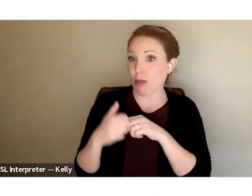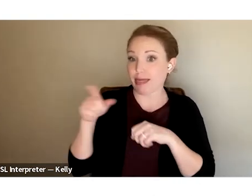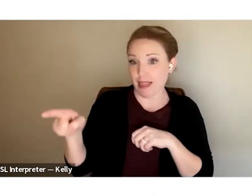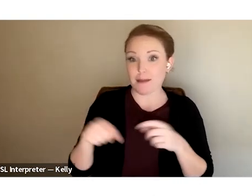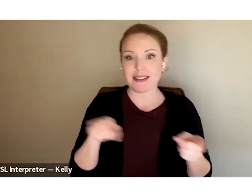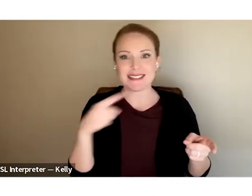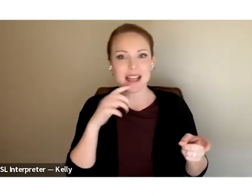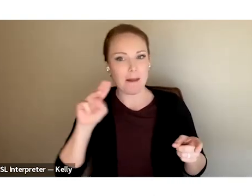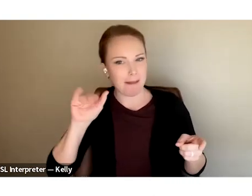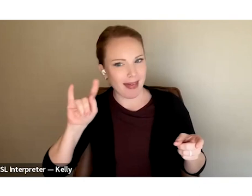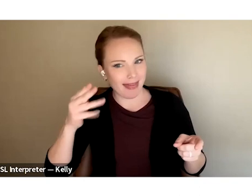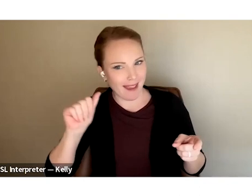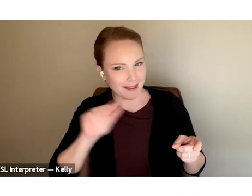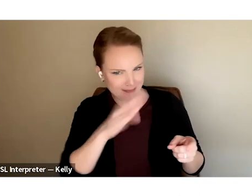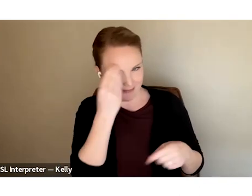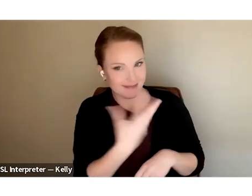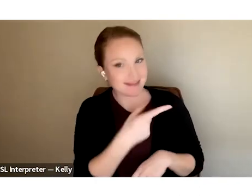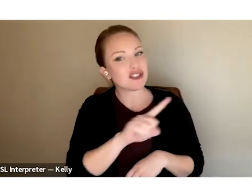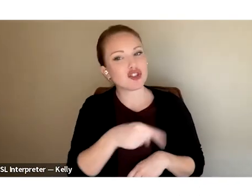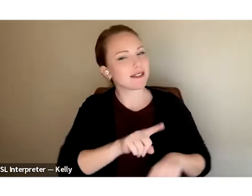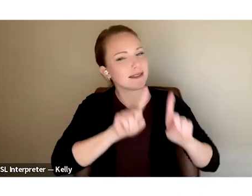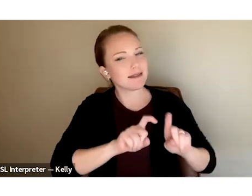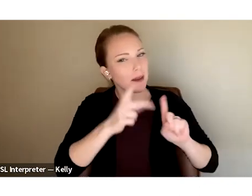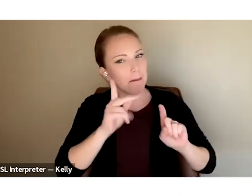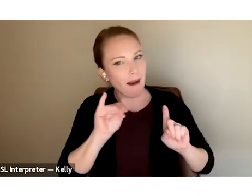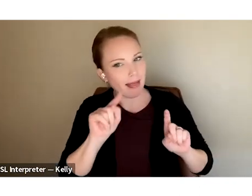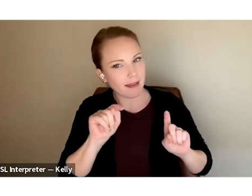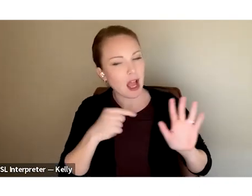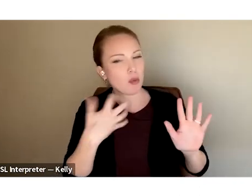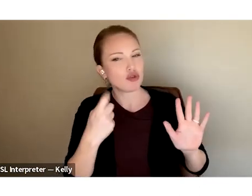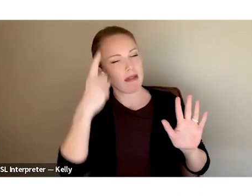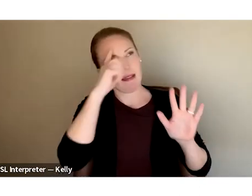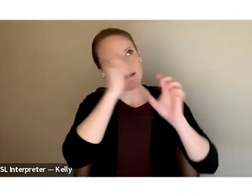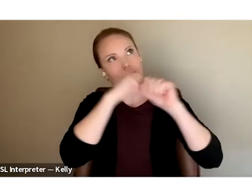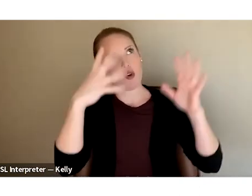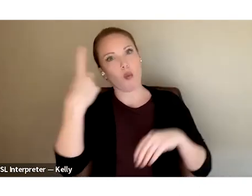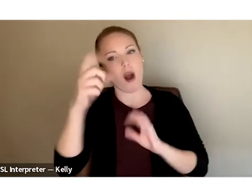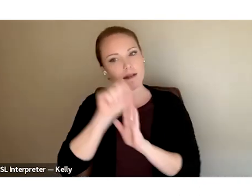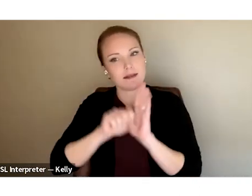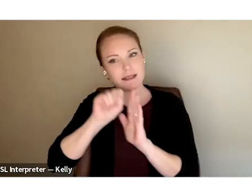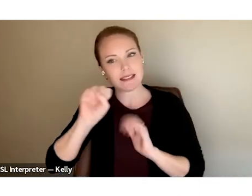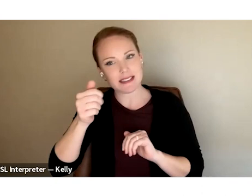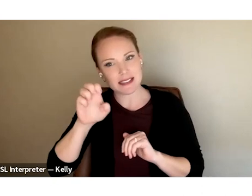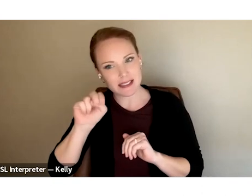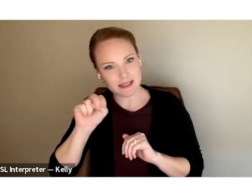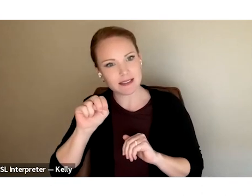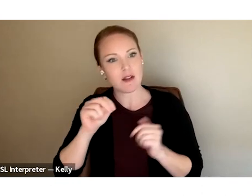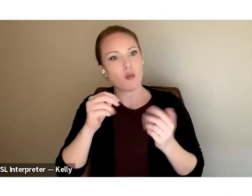is a pilot, and I want you to think about a season. I want you to think about the arcs